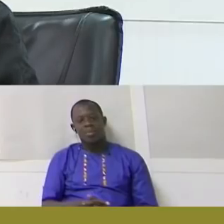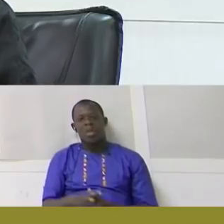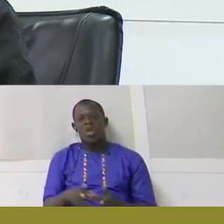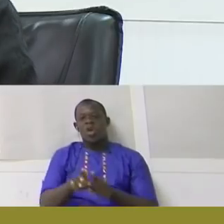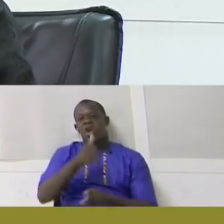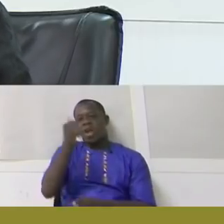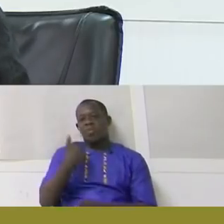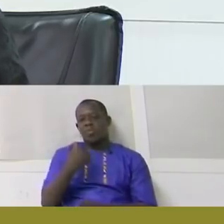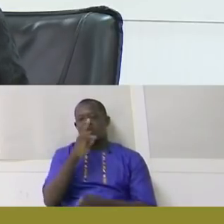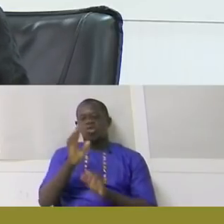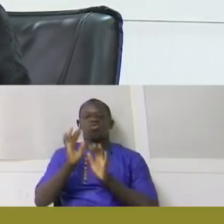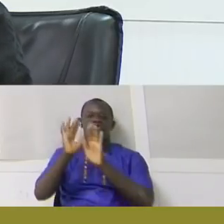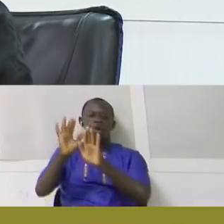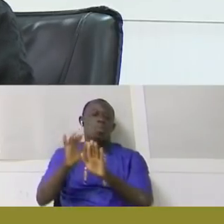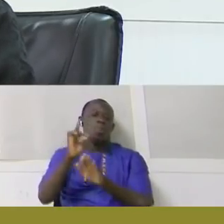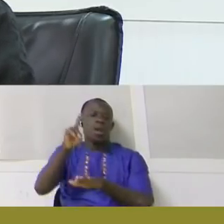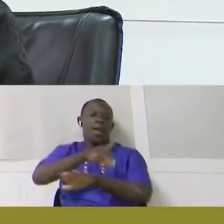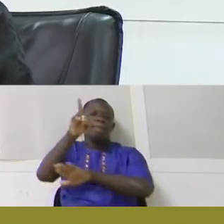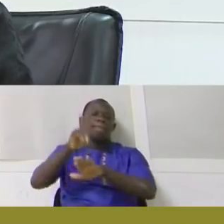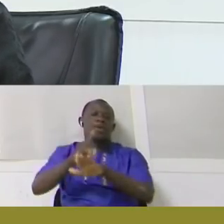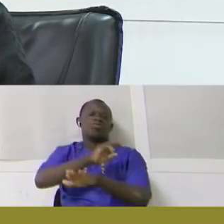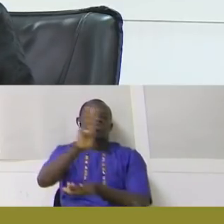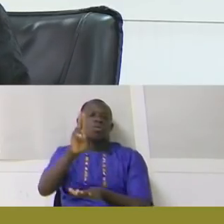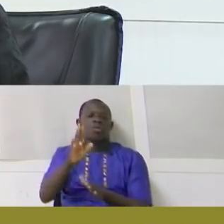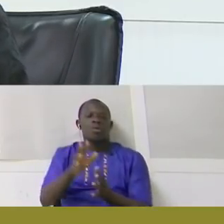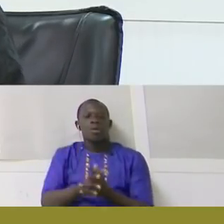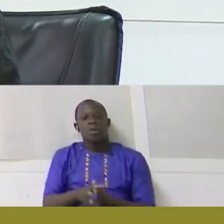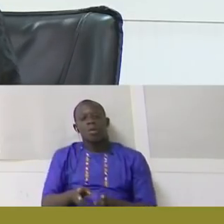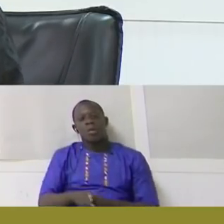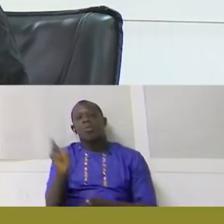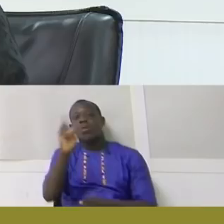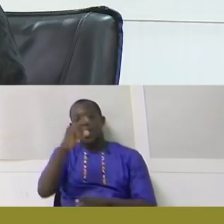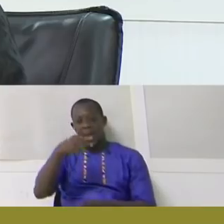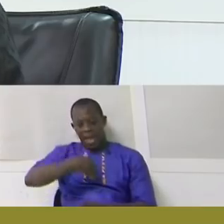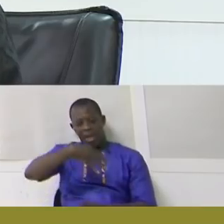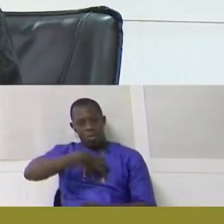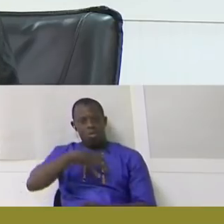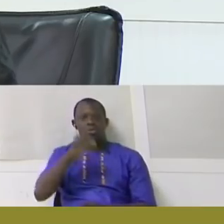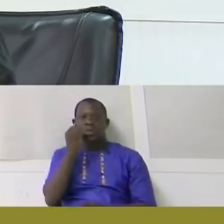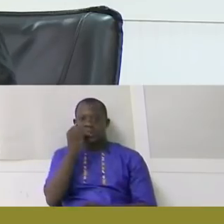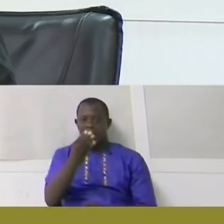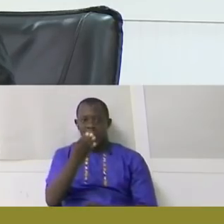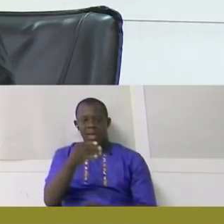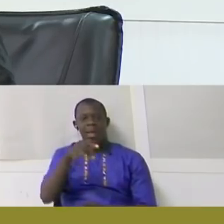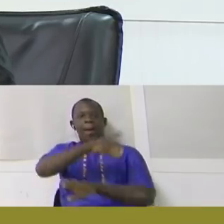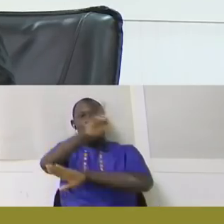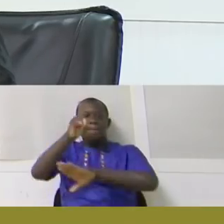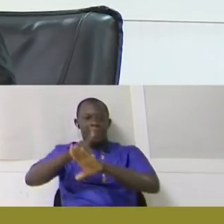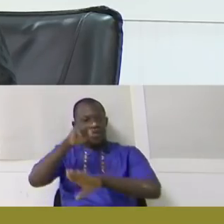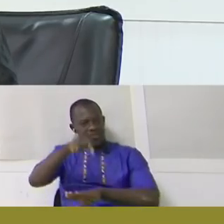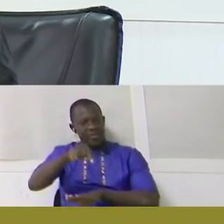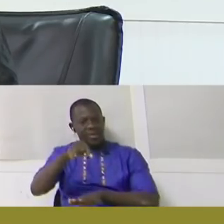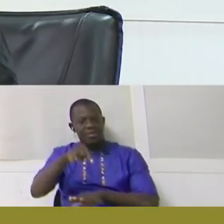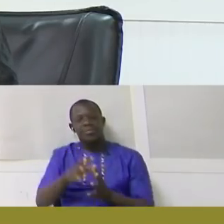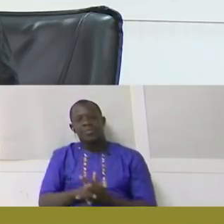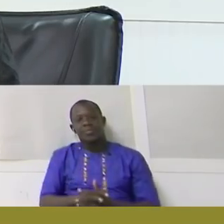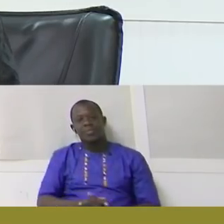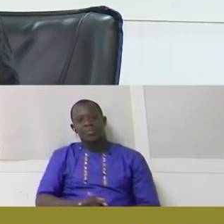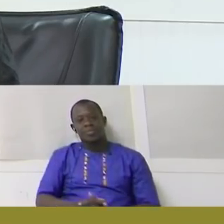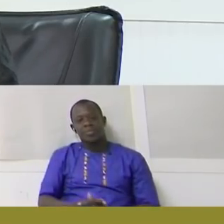emuton some will say that she was in study waye man limu bëgg wax fi moy ne but what I want to say here is